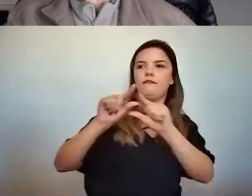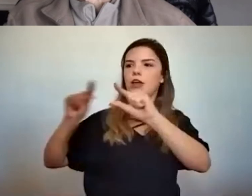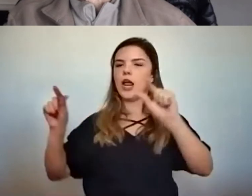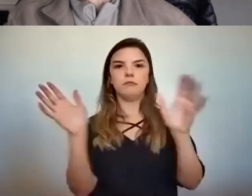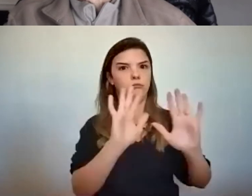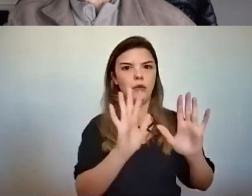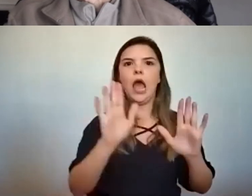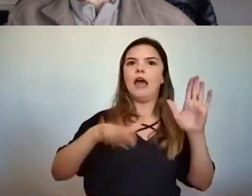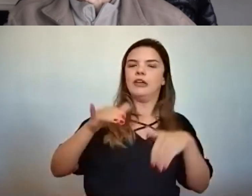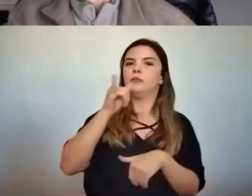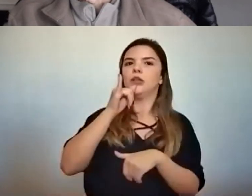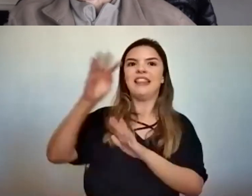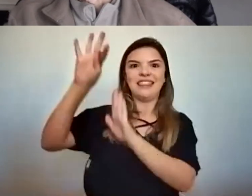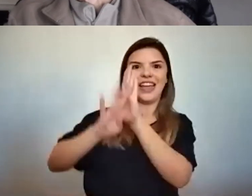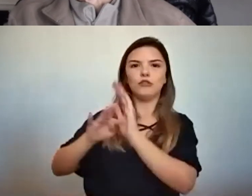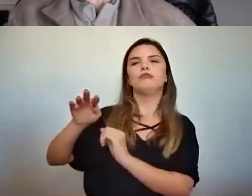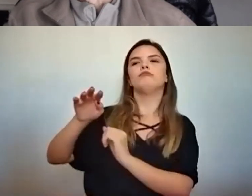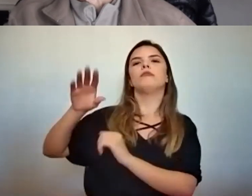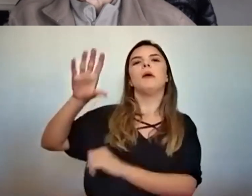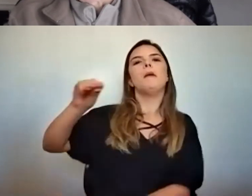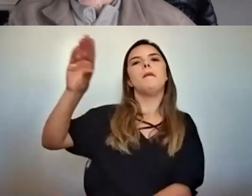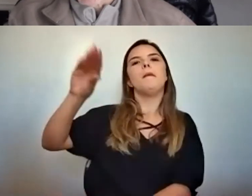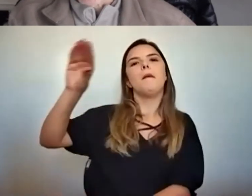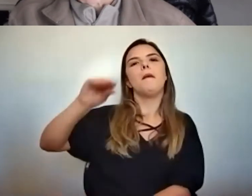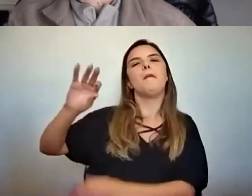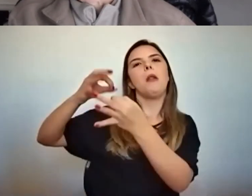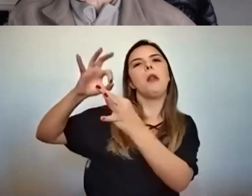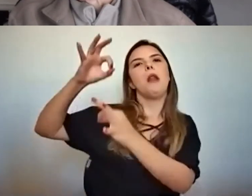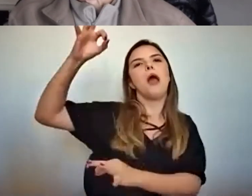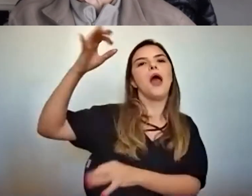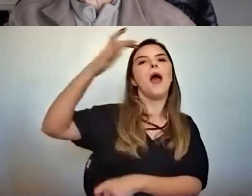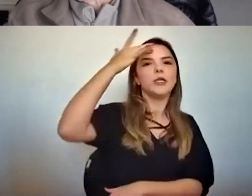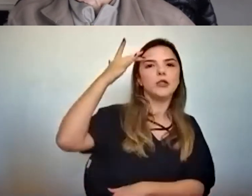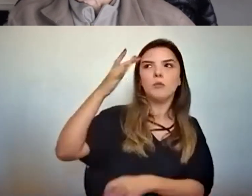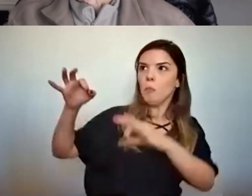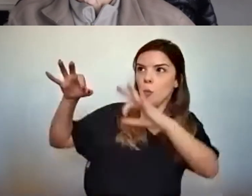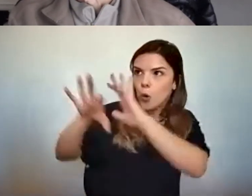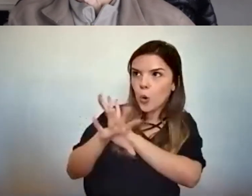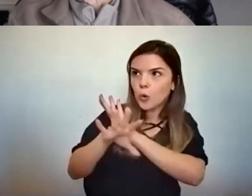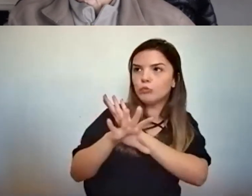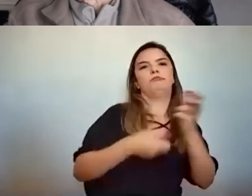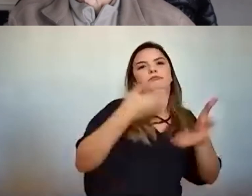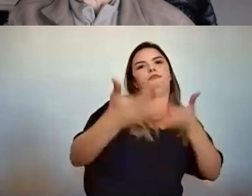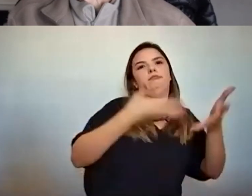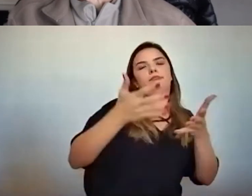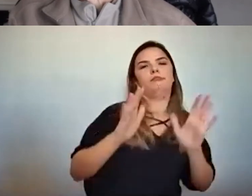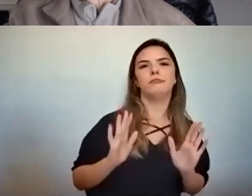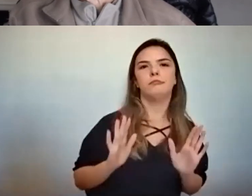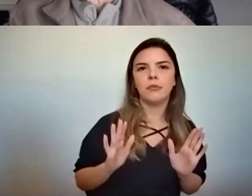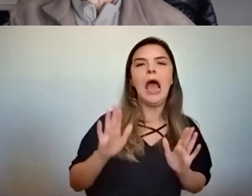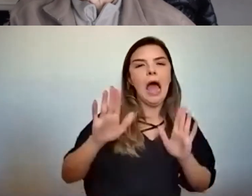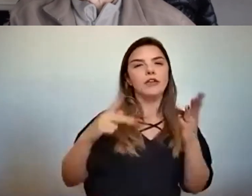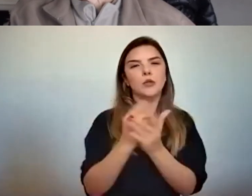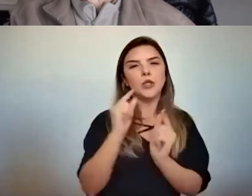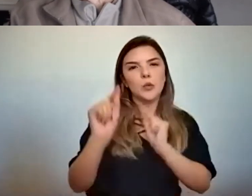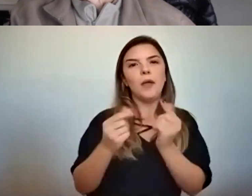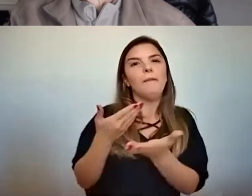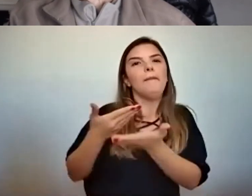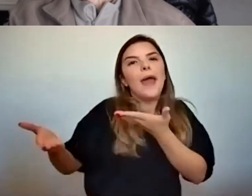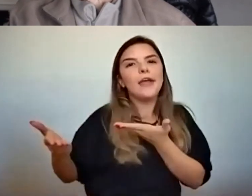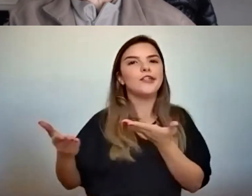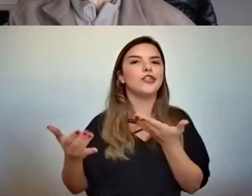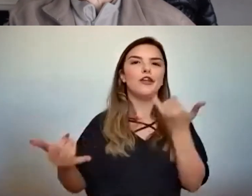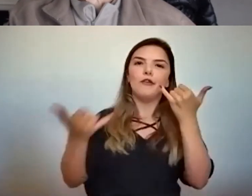things get lost because of note taking, whereas they don't get lost in simultaneous. And some things are